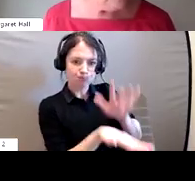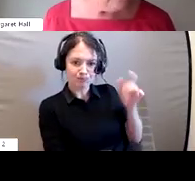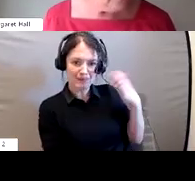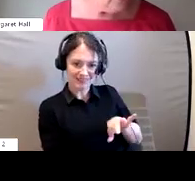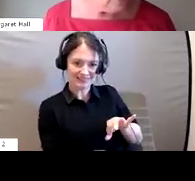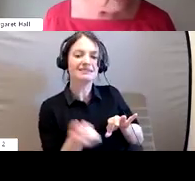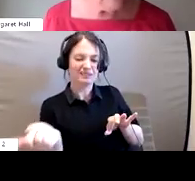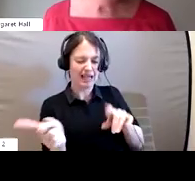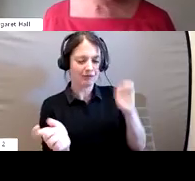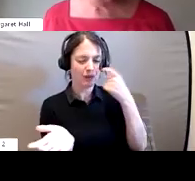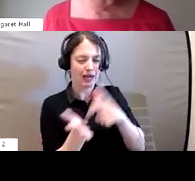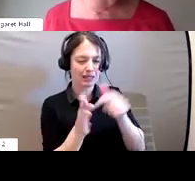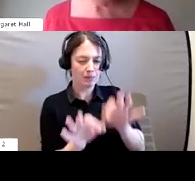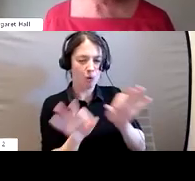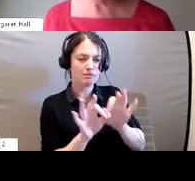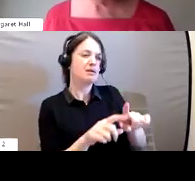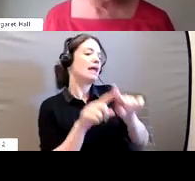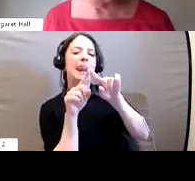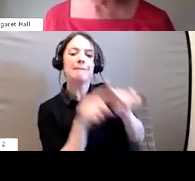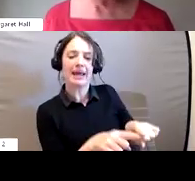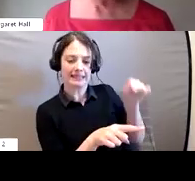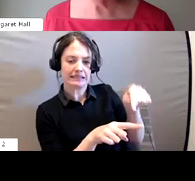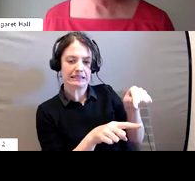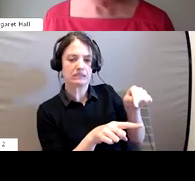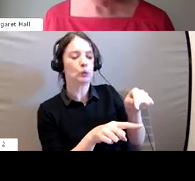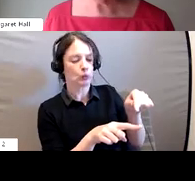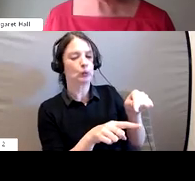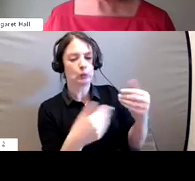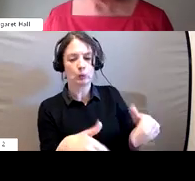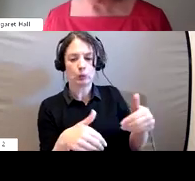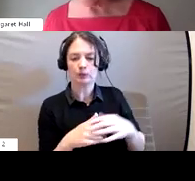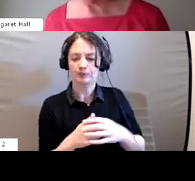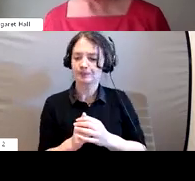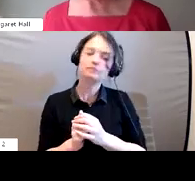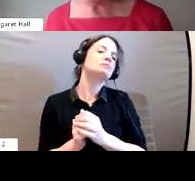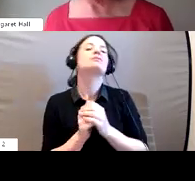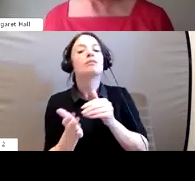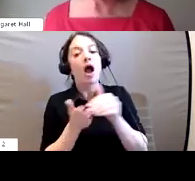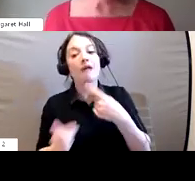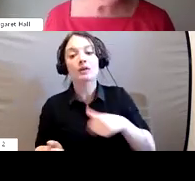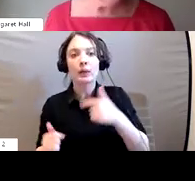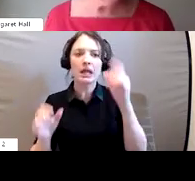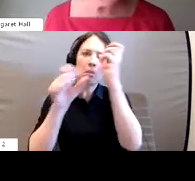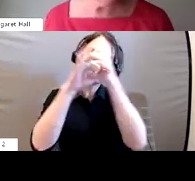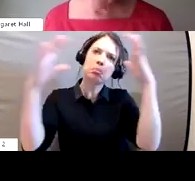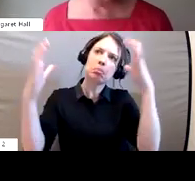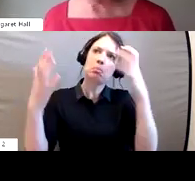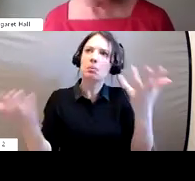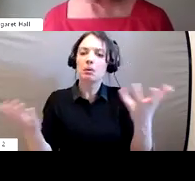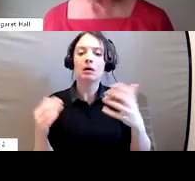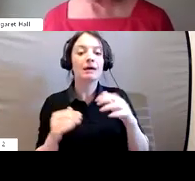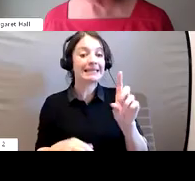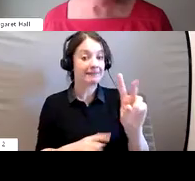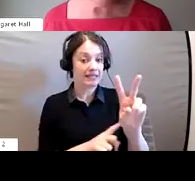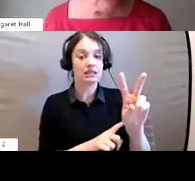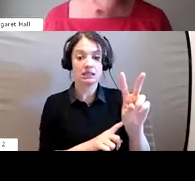of coercive control is really crucial, right? So we often think about domestic